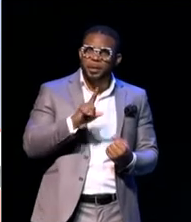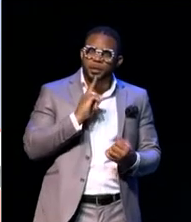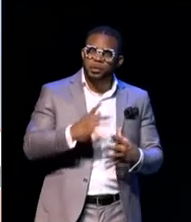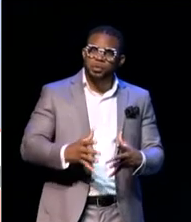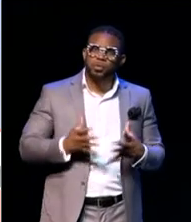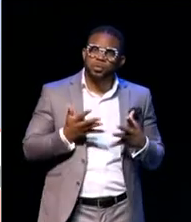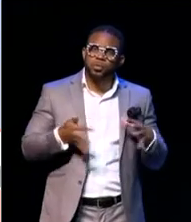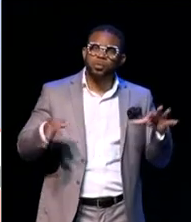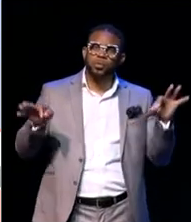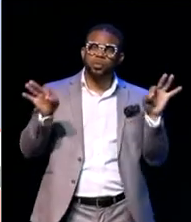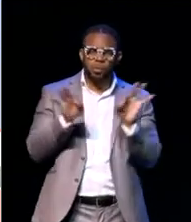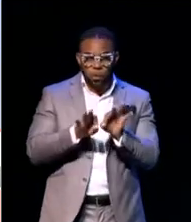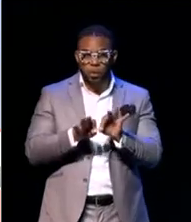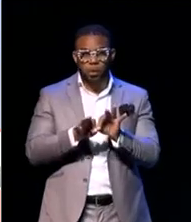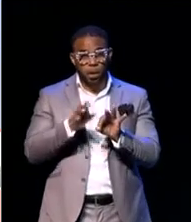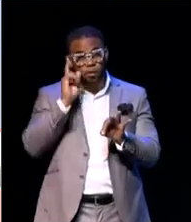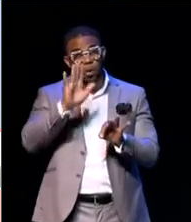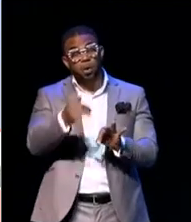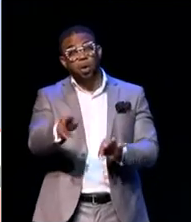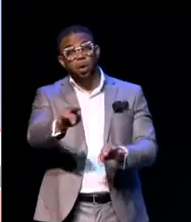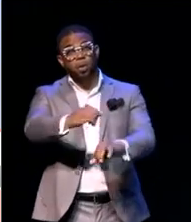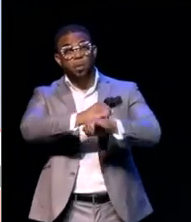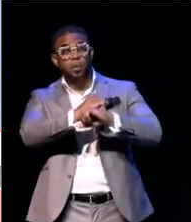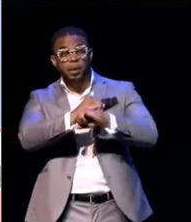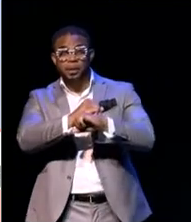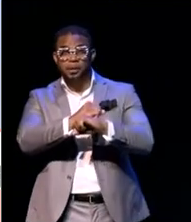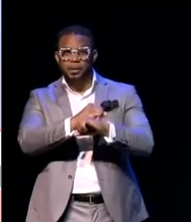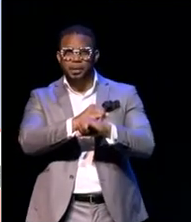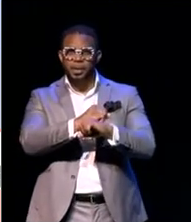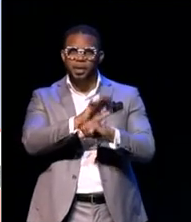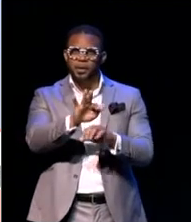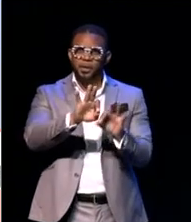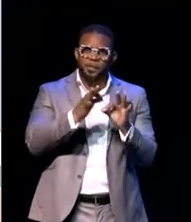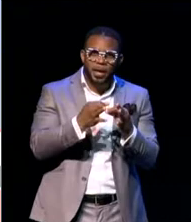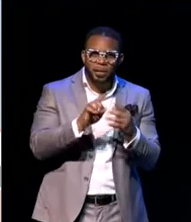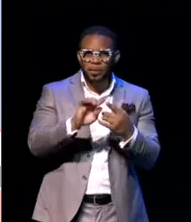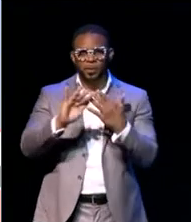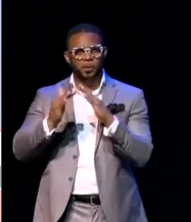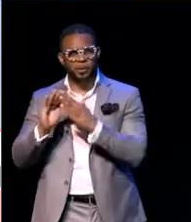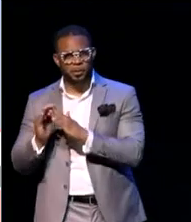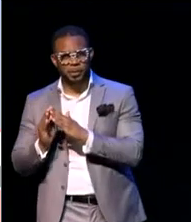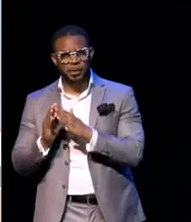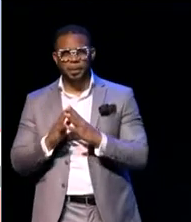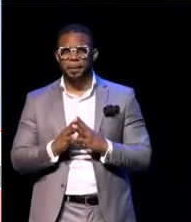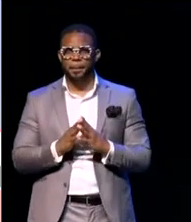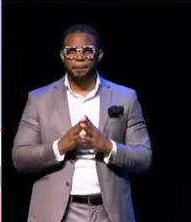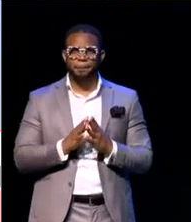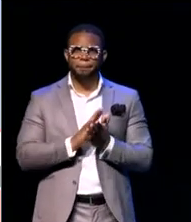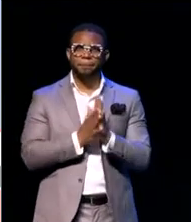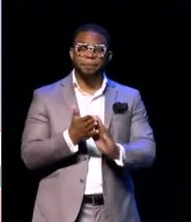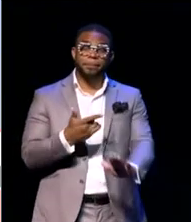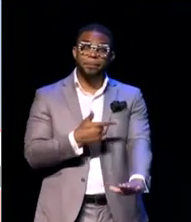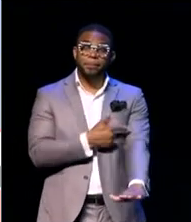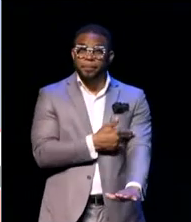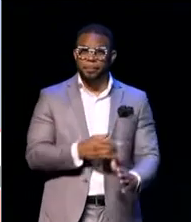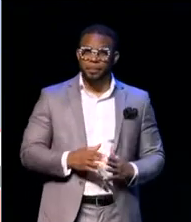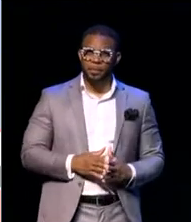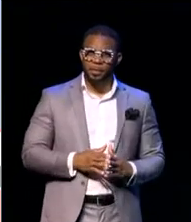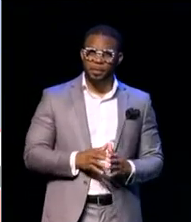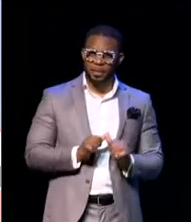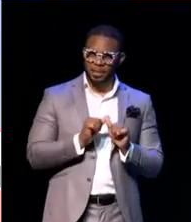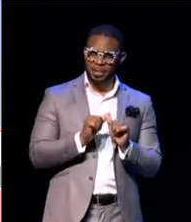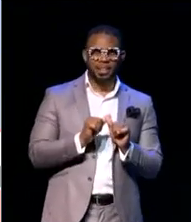is so important for your own protection and that of your family and your community to get vaccinated.